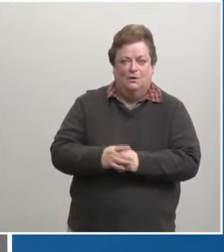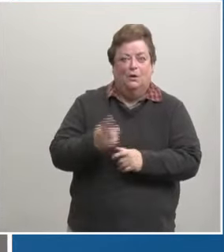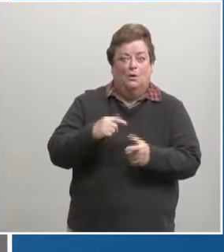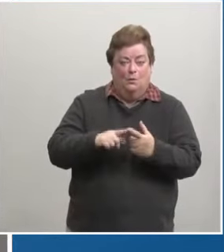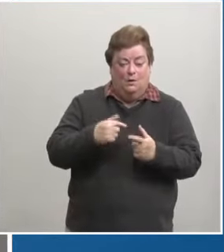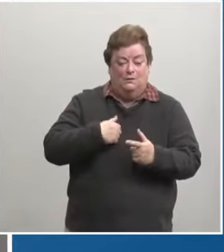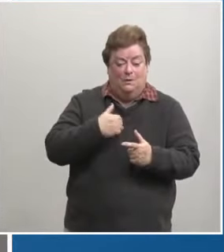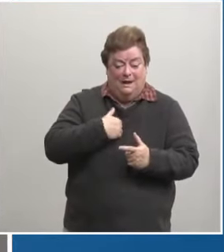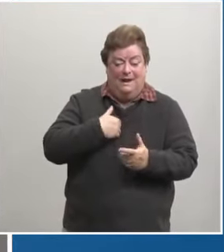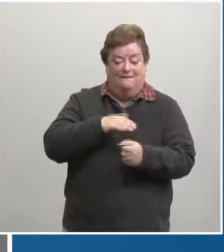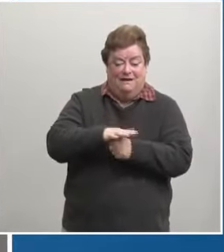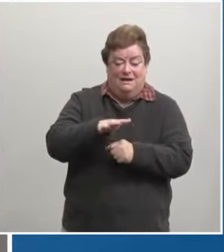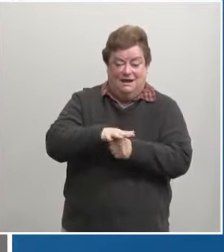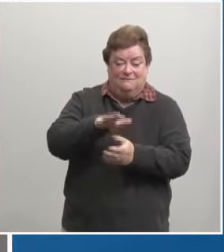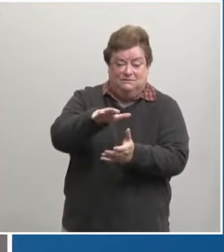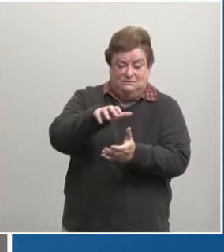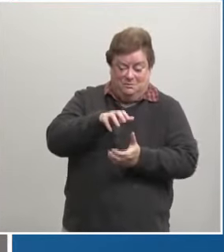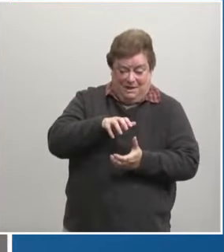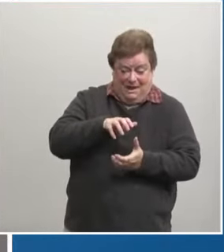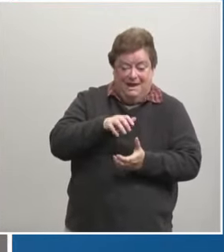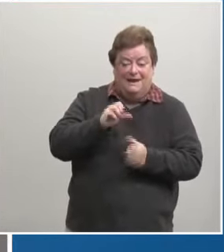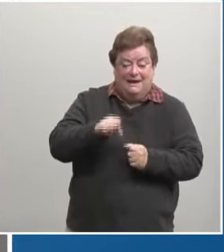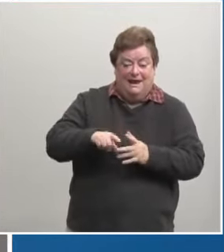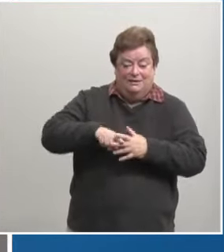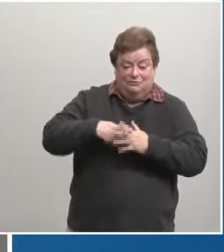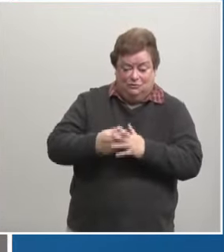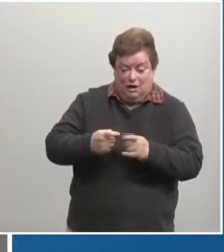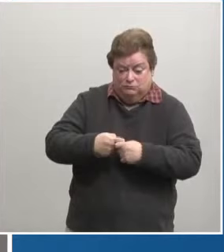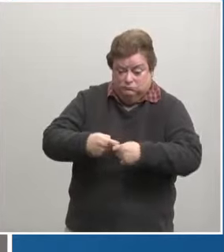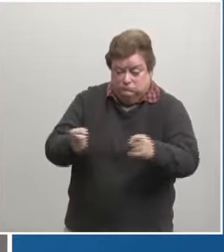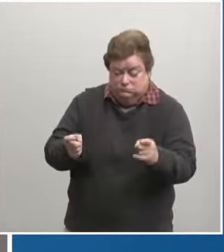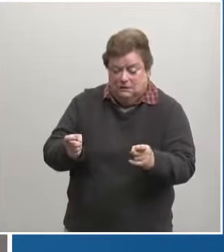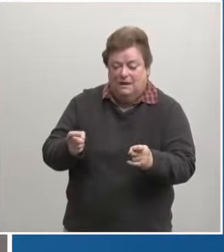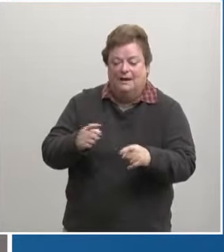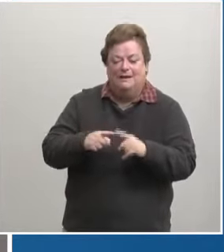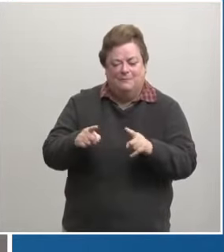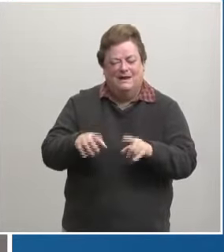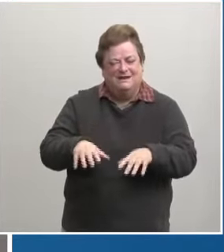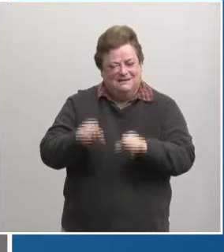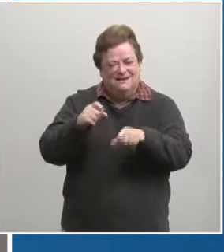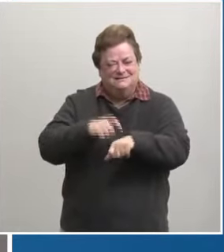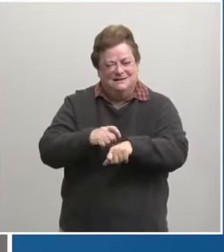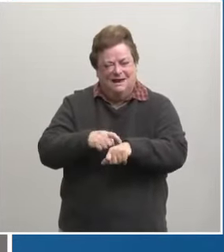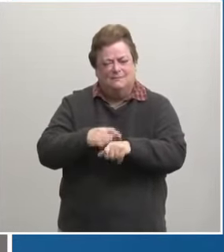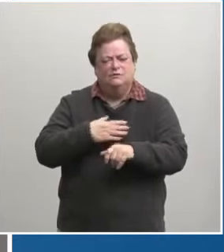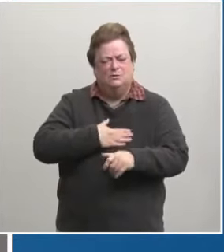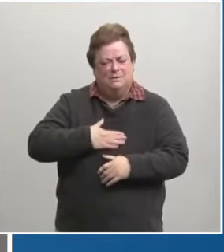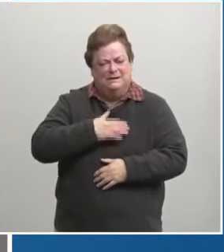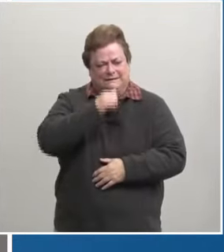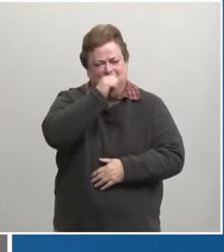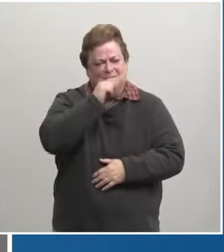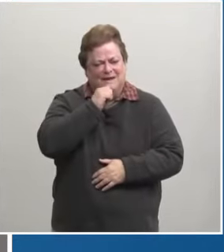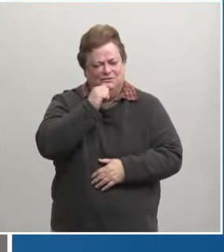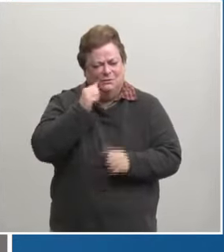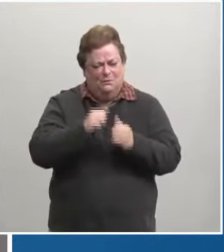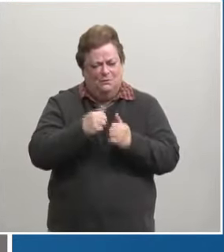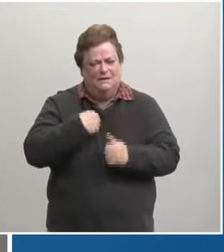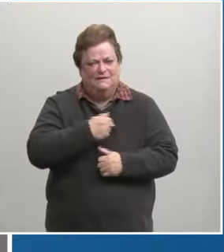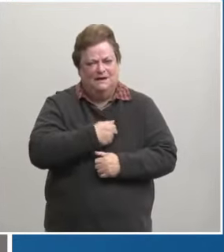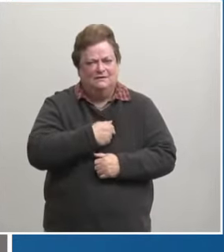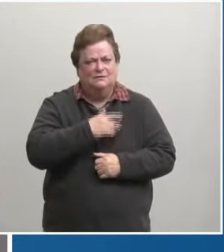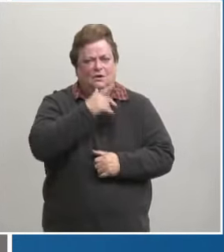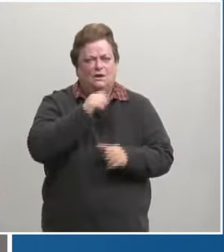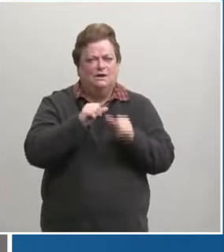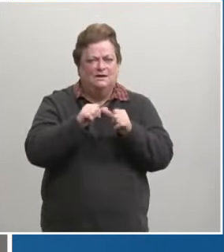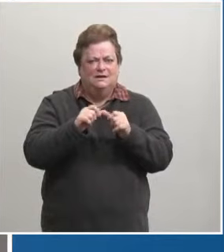public clinics, we'll make an announcement, but it may take some time to get there, so please be patient. We'll continue to